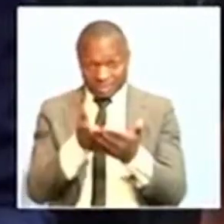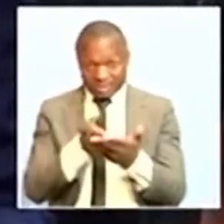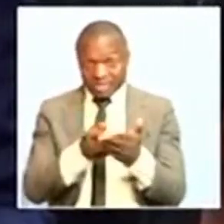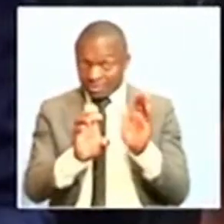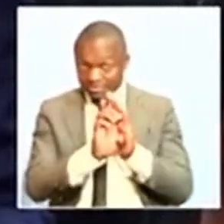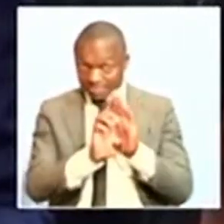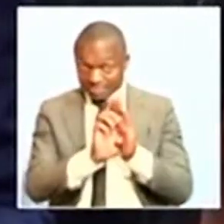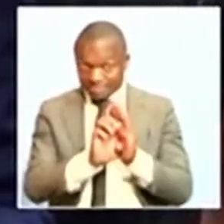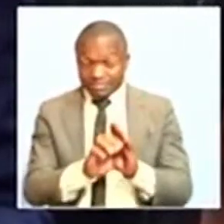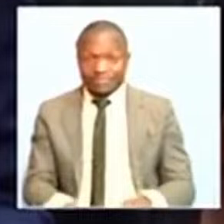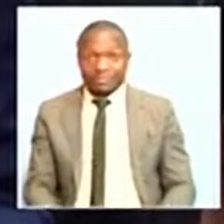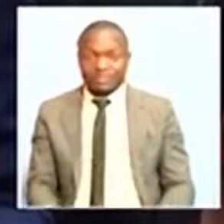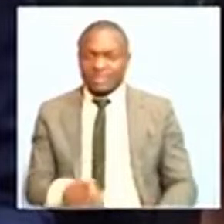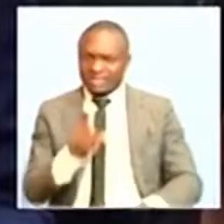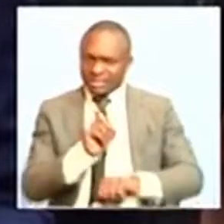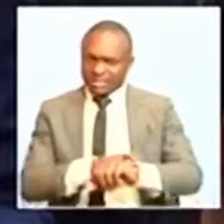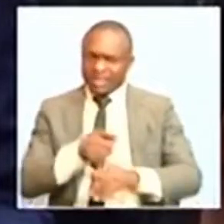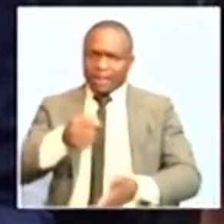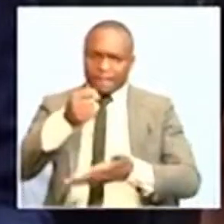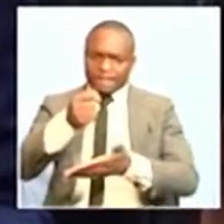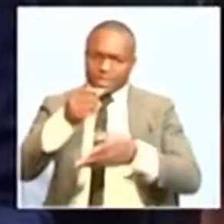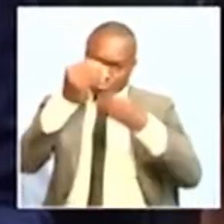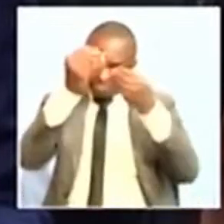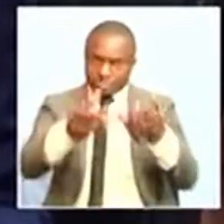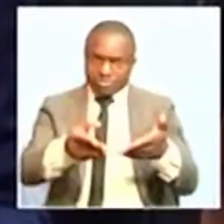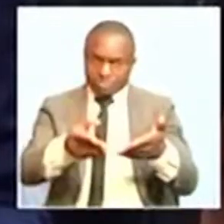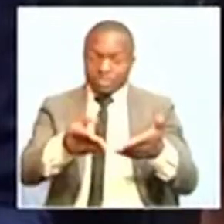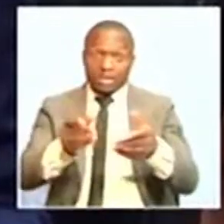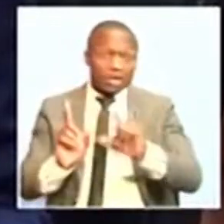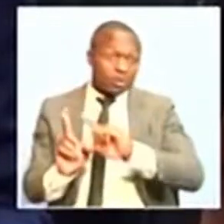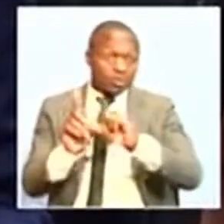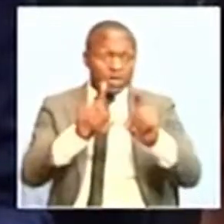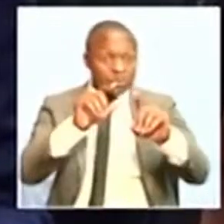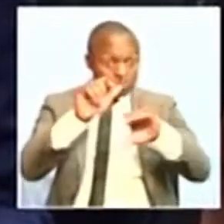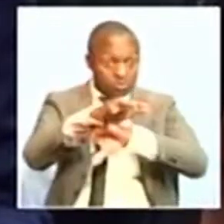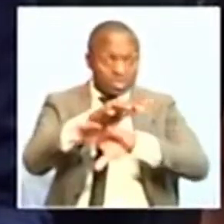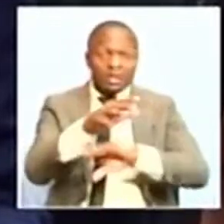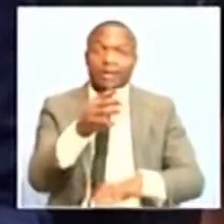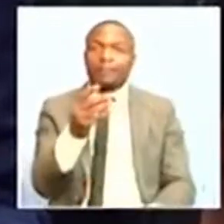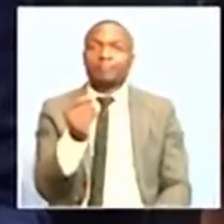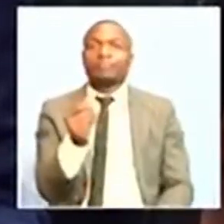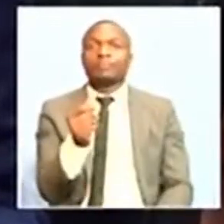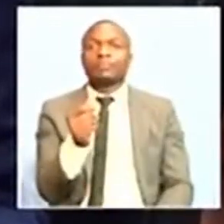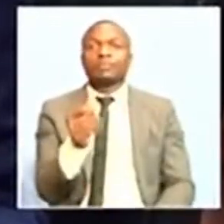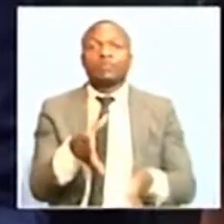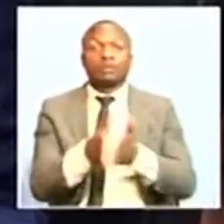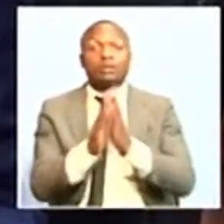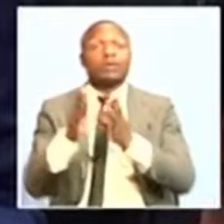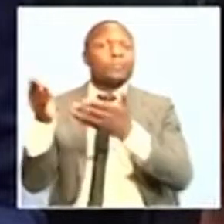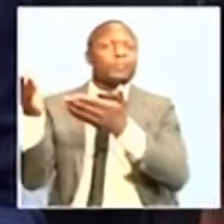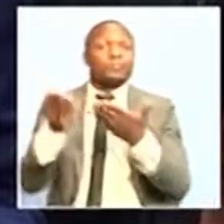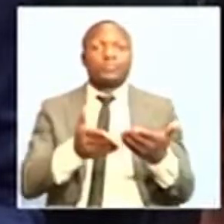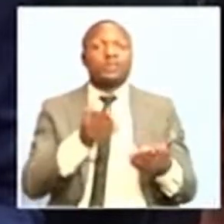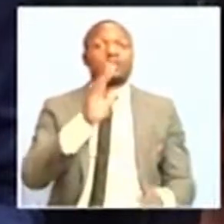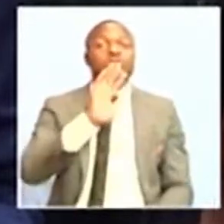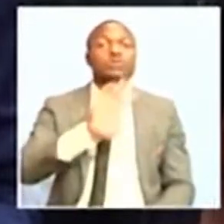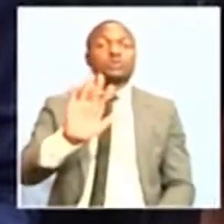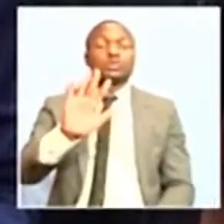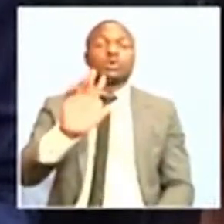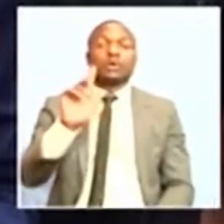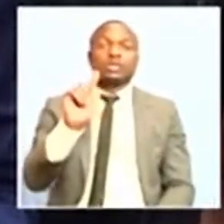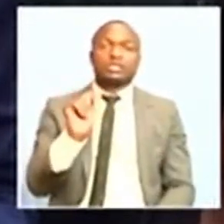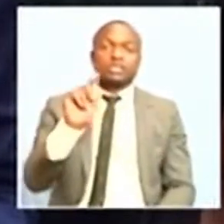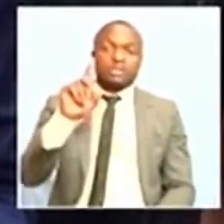example. Actually, at the time the budget was presented, I went to send the money. Then I was asked to say, can you bring your